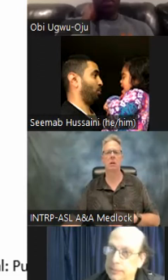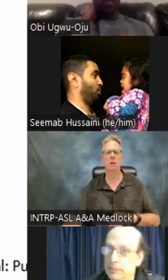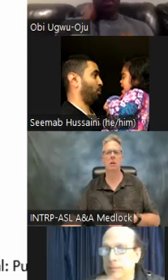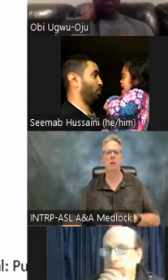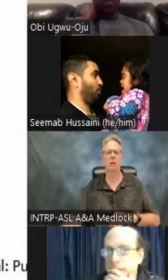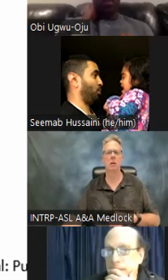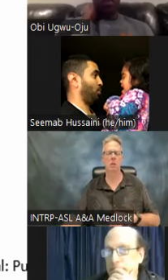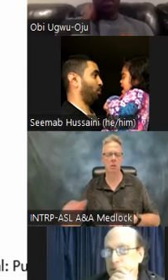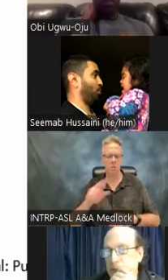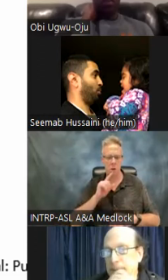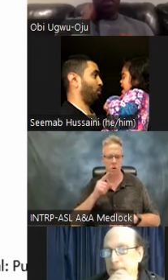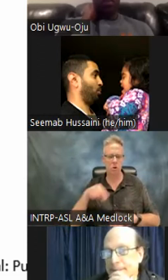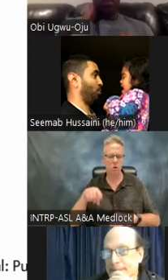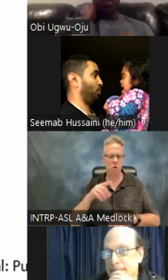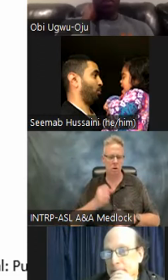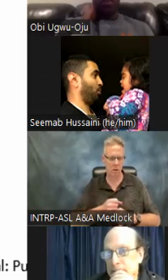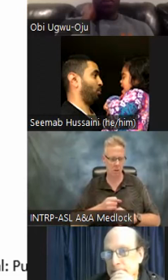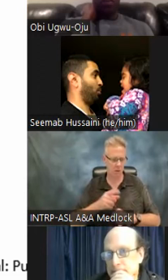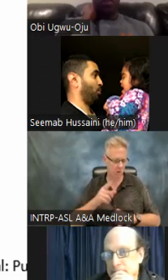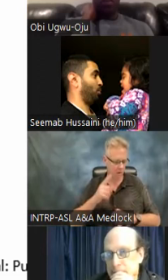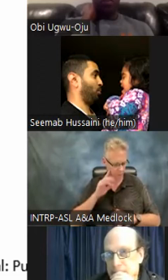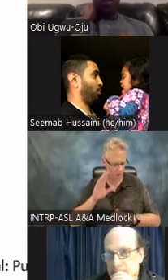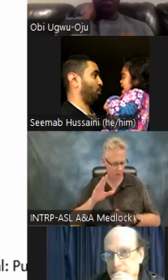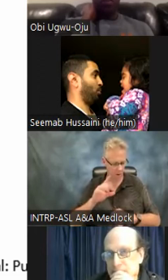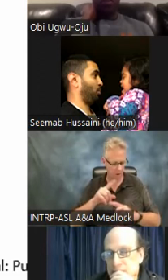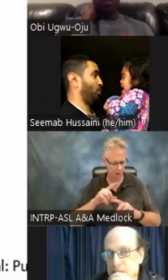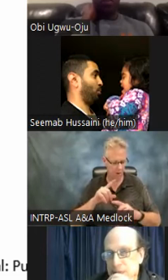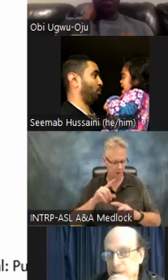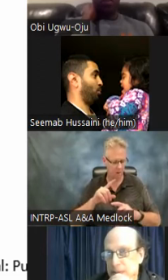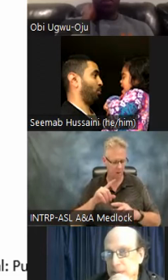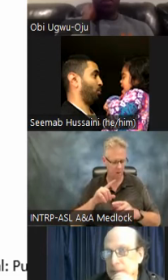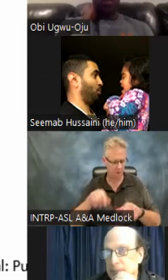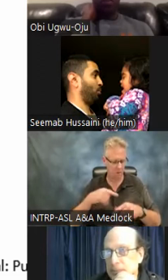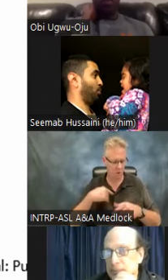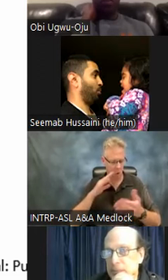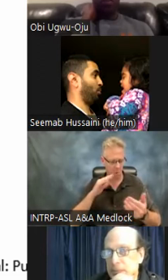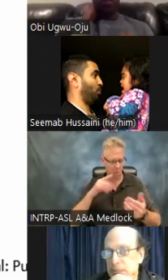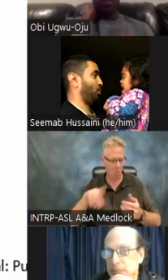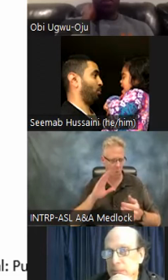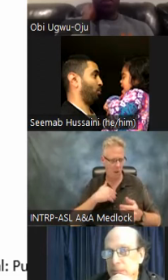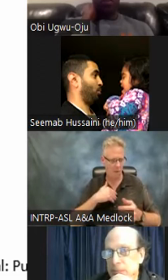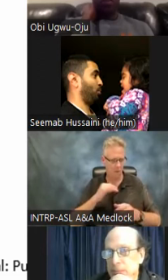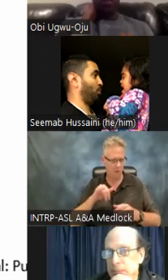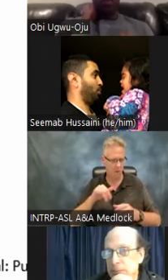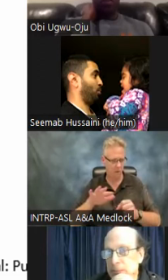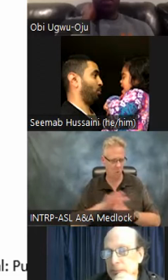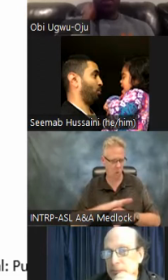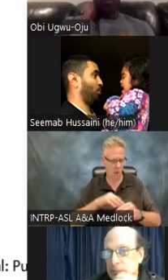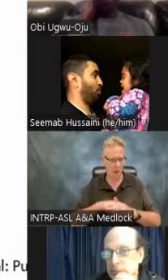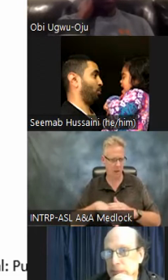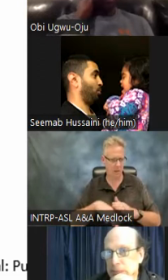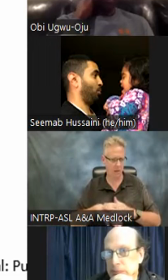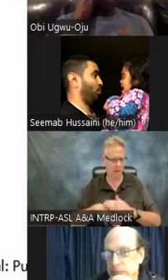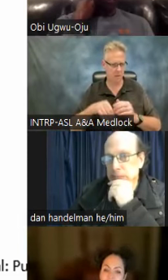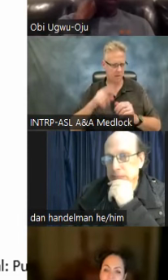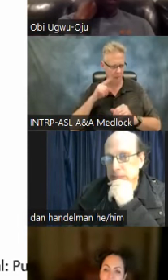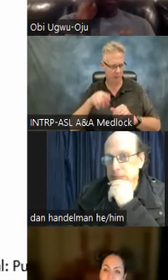unedited, unaltered forms of this stuff, even though, you know, hopefully we have direct portal access, but still, you